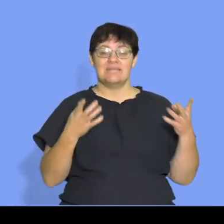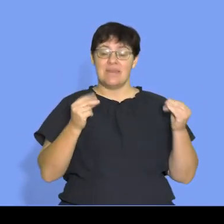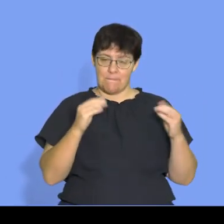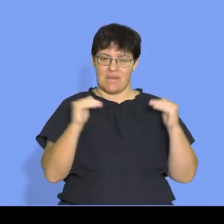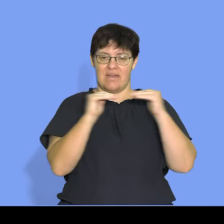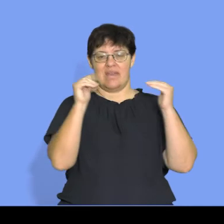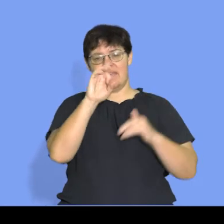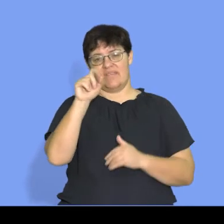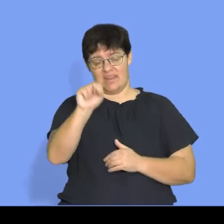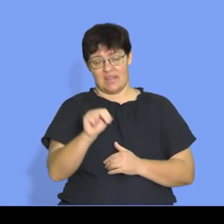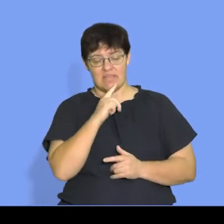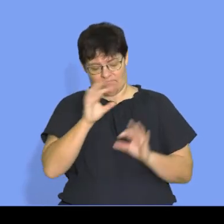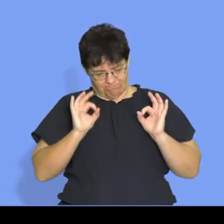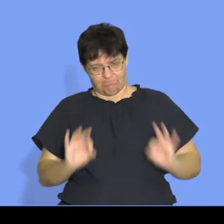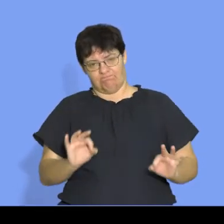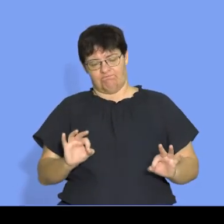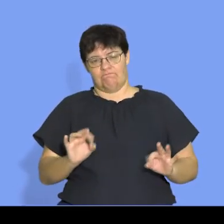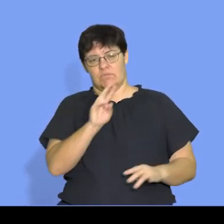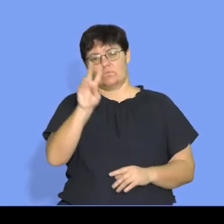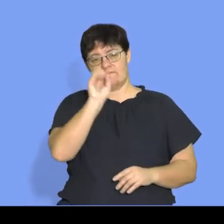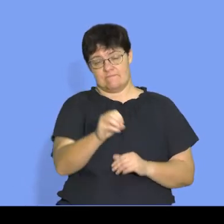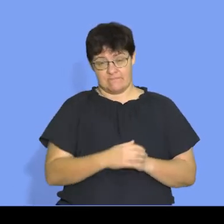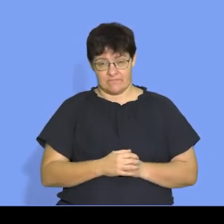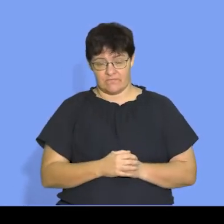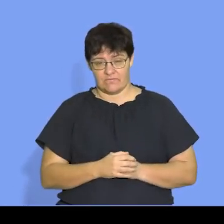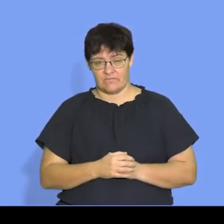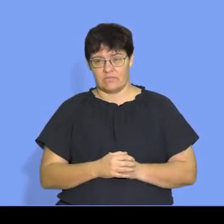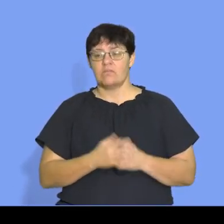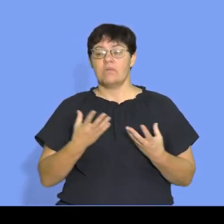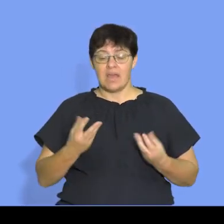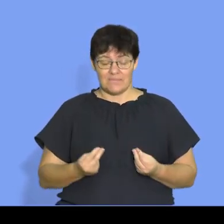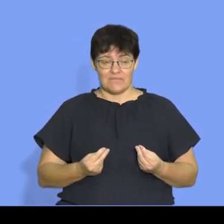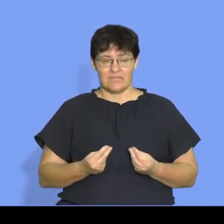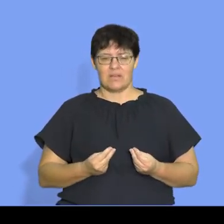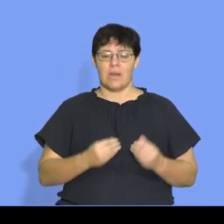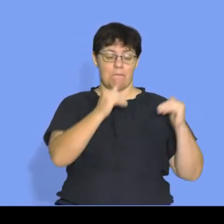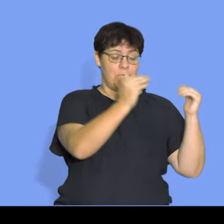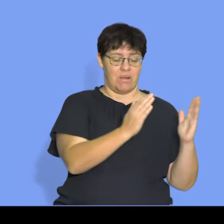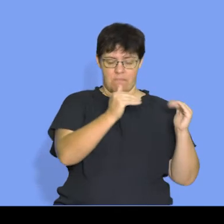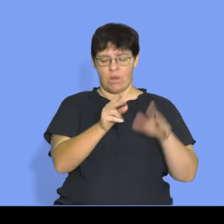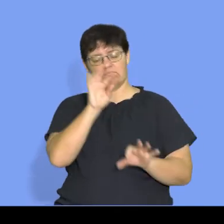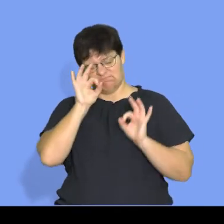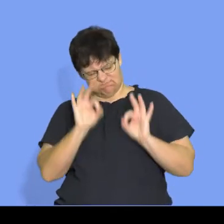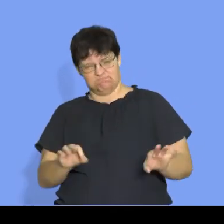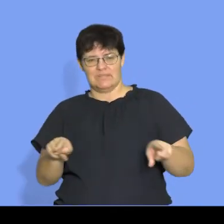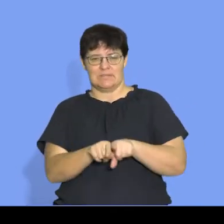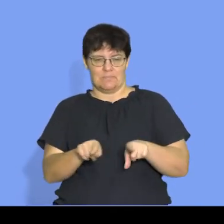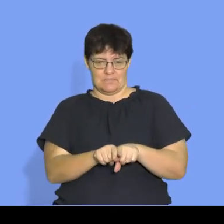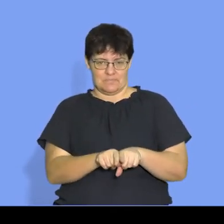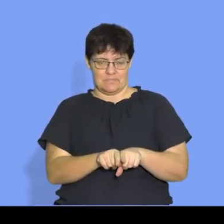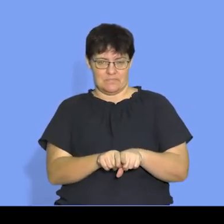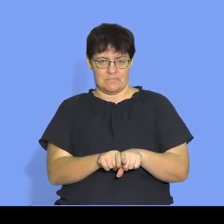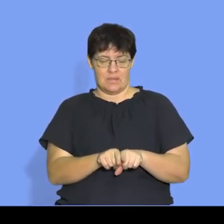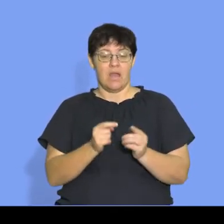it's a perfect square. And to factorize this, remember, you will have two identical brackets, only differing in